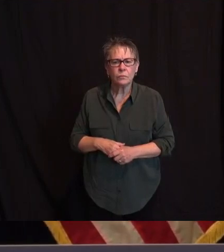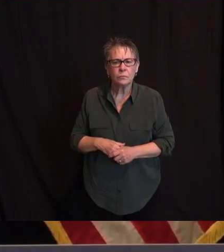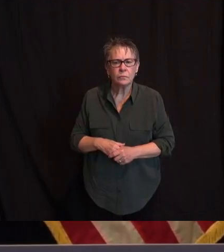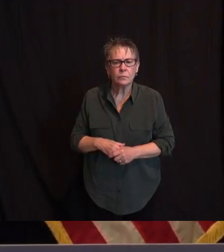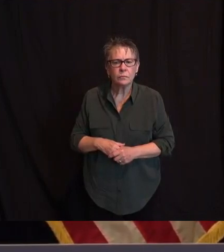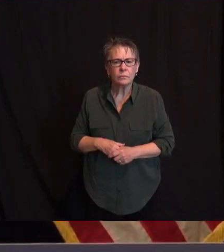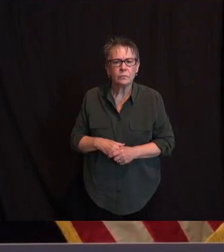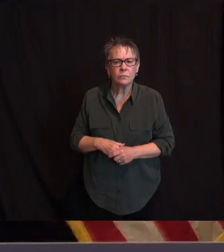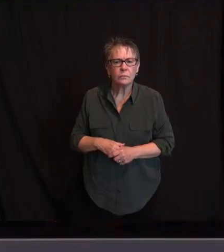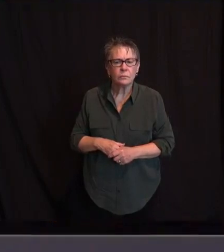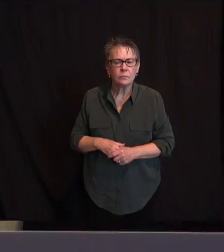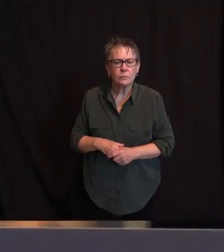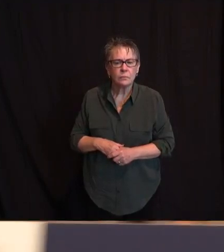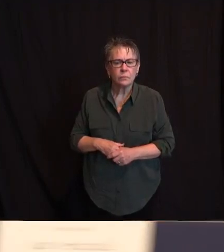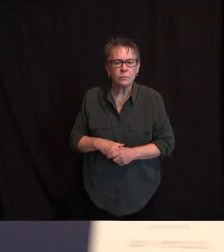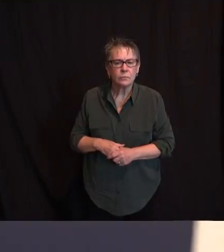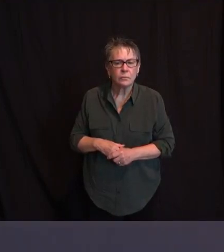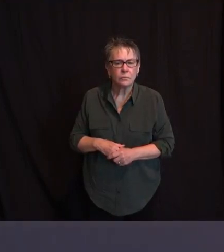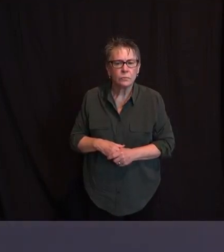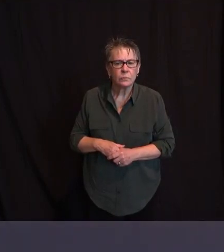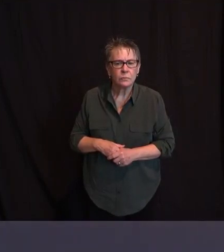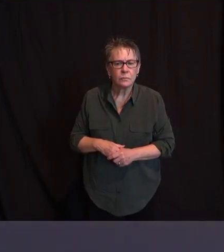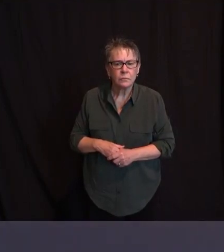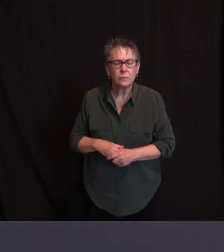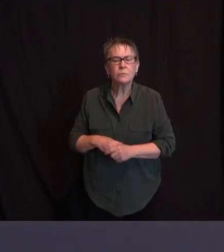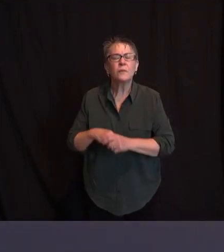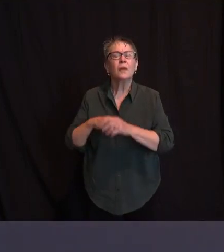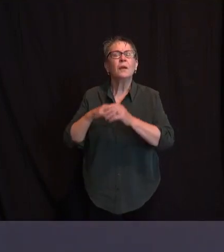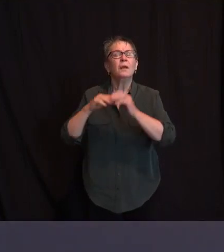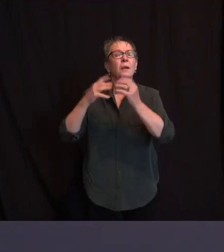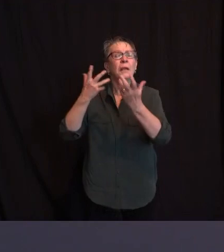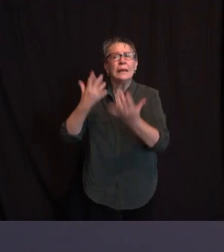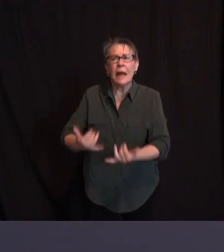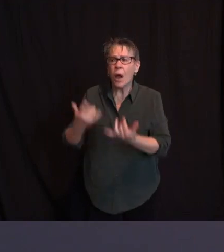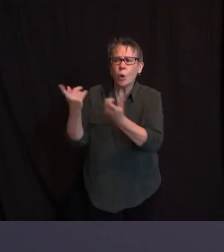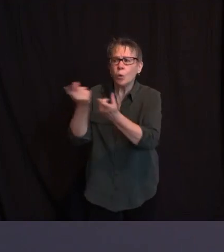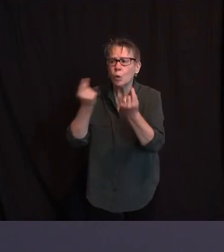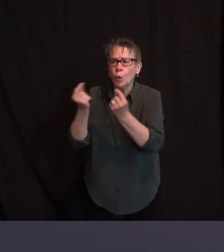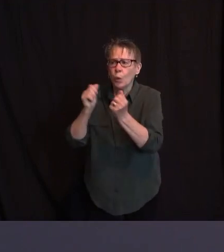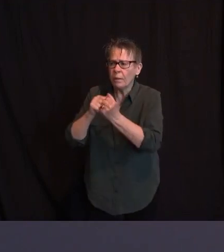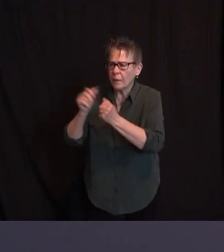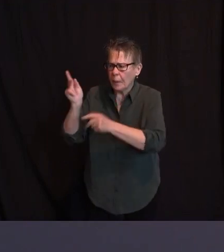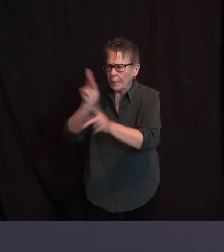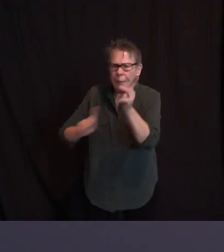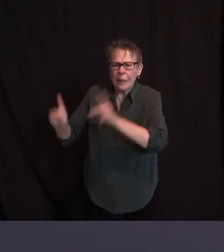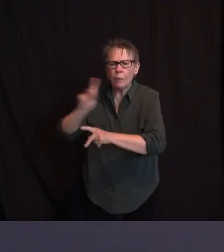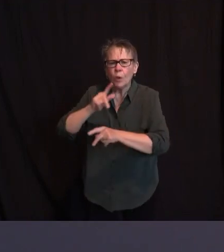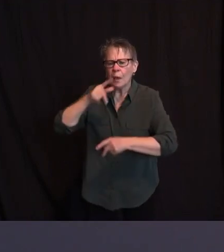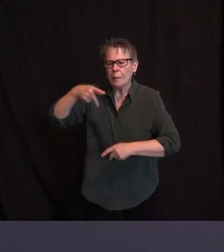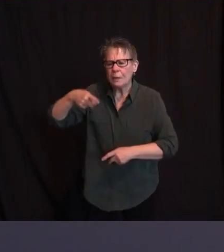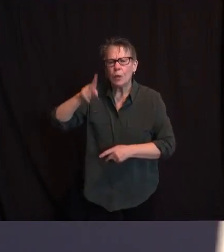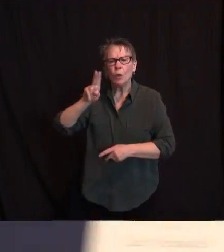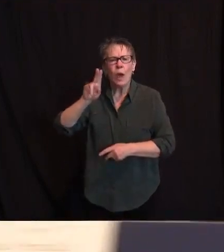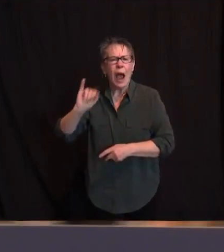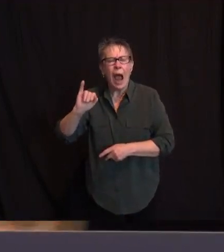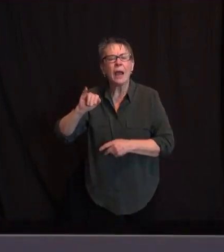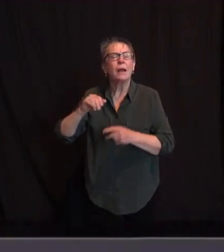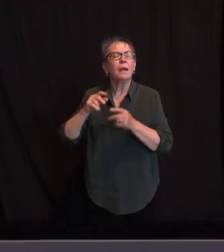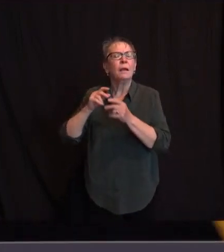convalesce because they shouldn't go back to a shelter. They would go to a hotel. Yep, got it. I misunderstood your